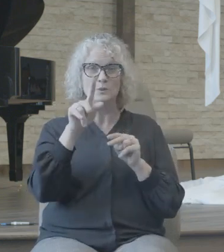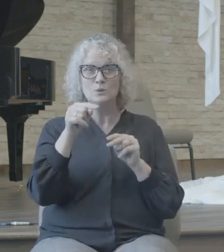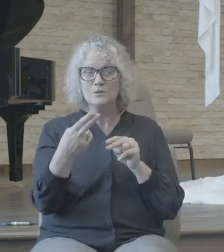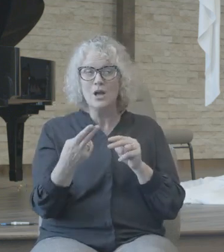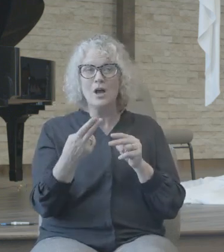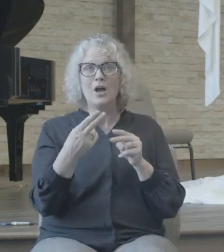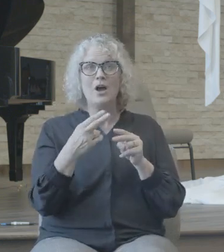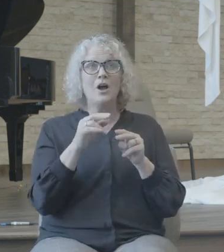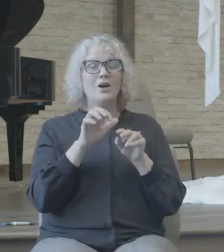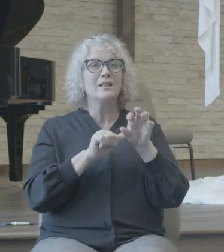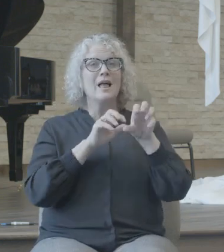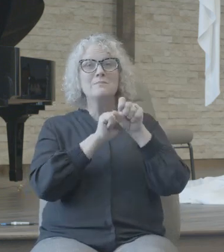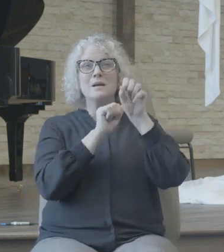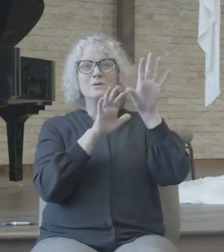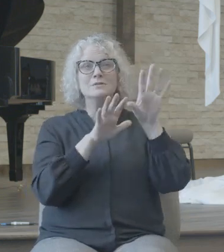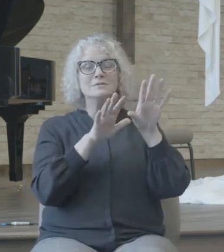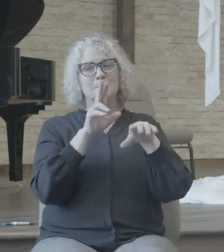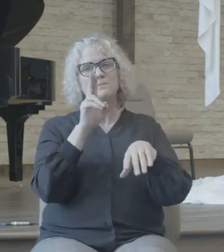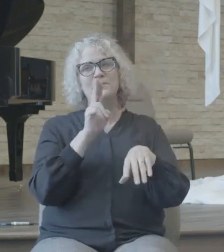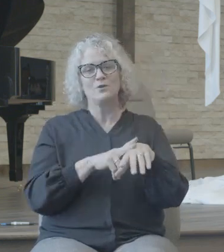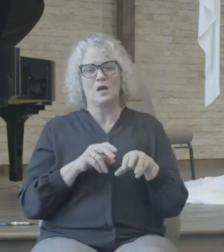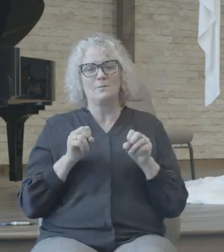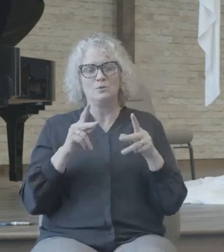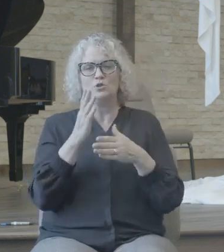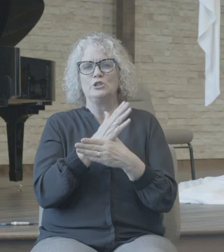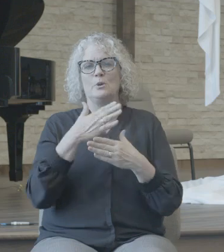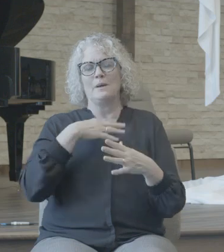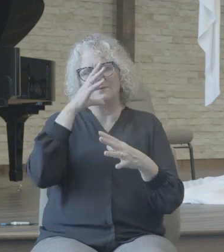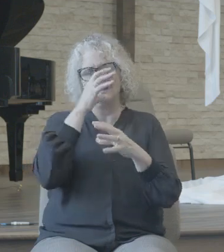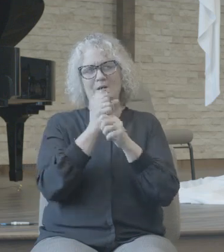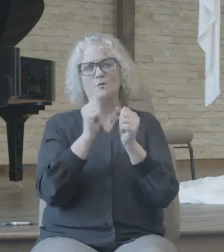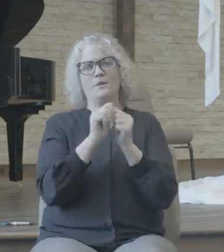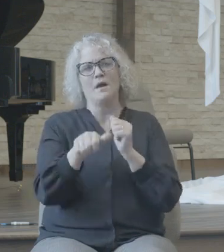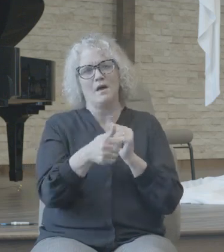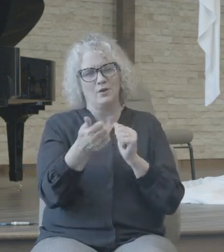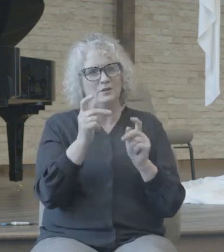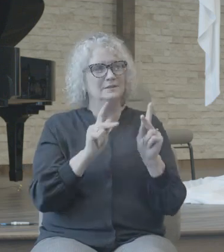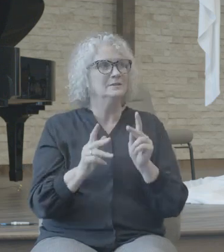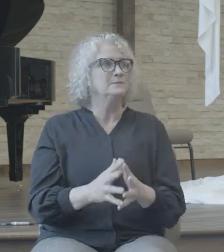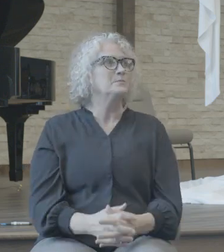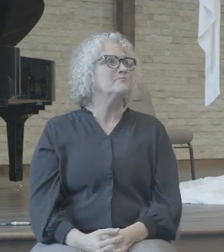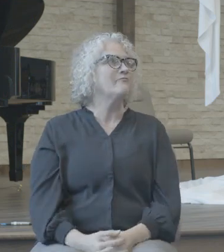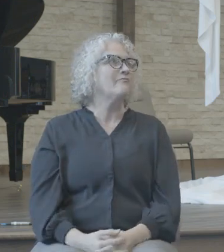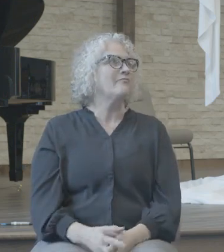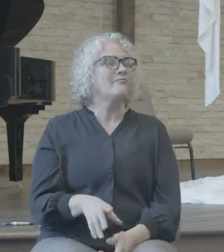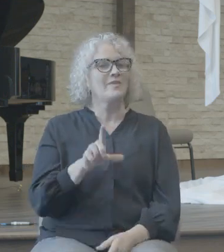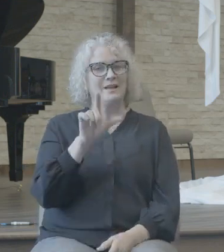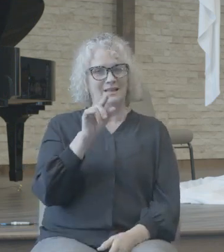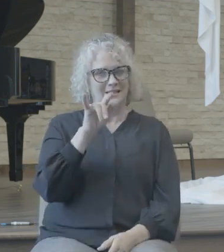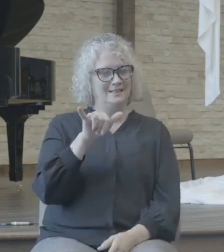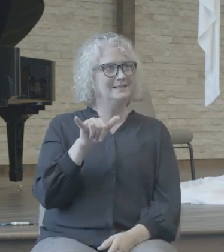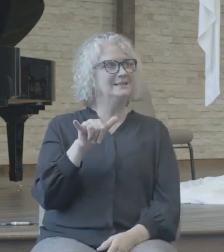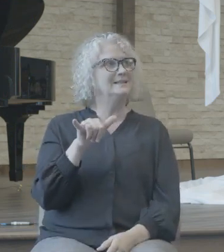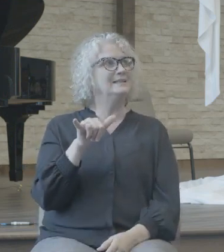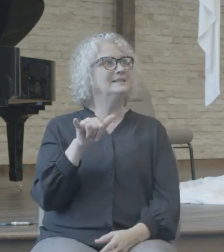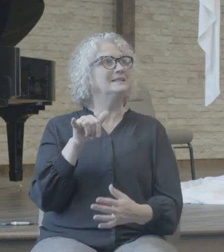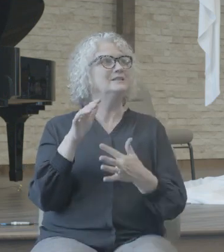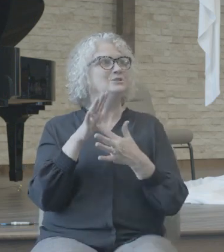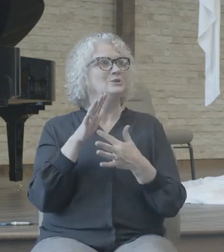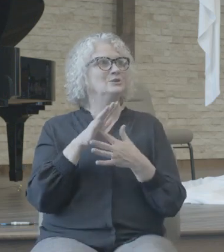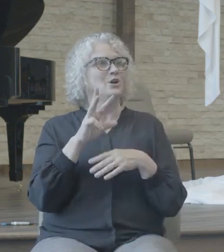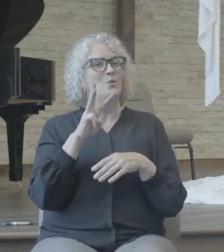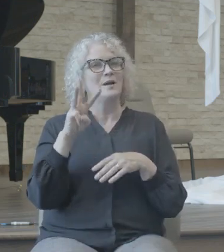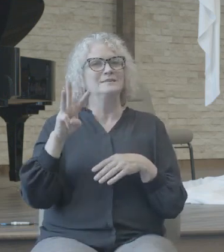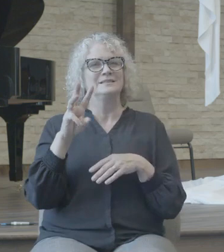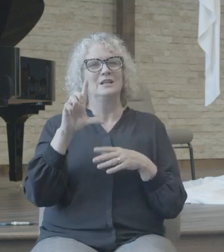the mountains, and of course, getting an opportunity to share my faith with others. Hi, my name is Lily Hollander. I'm a junior here at West Lutheran High